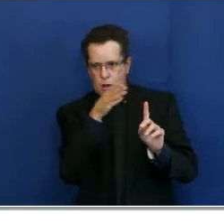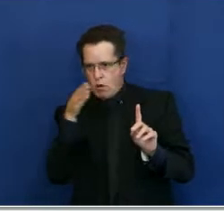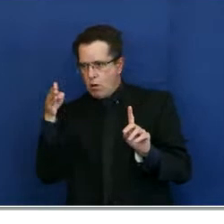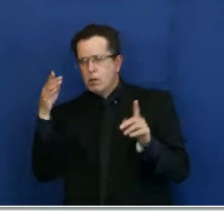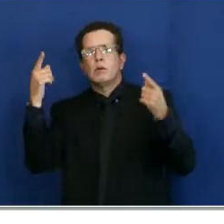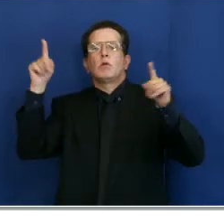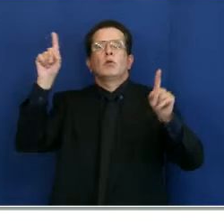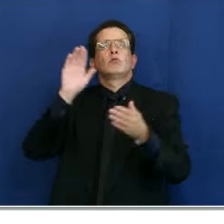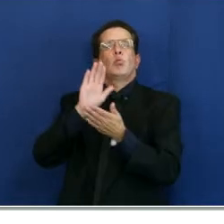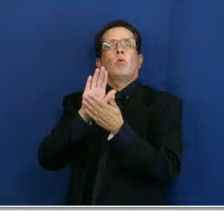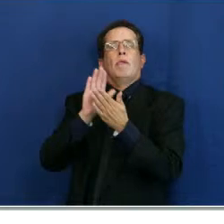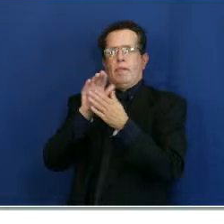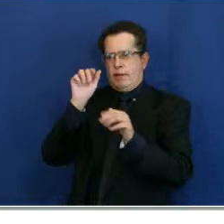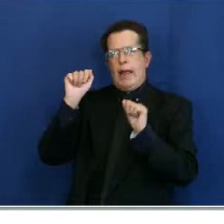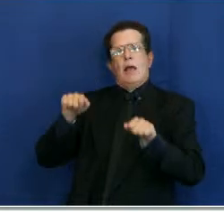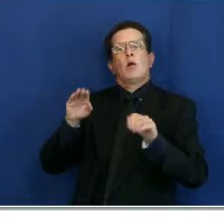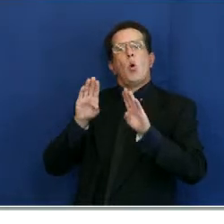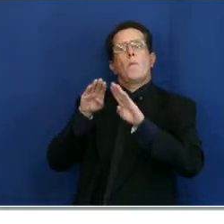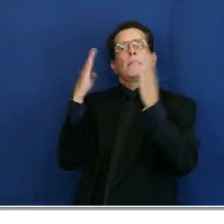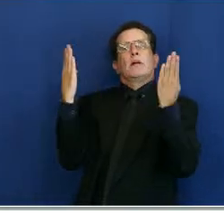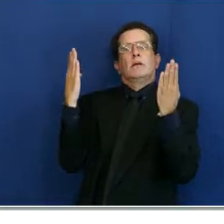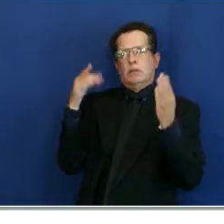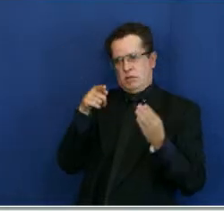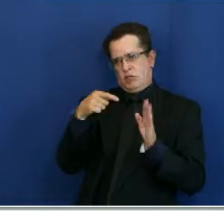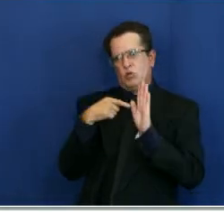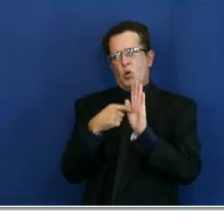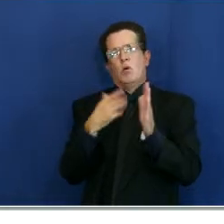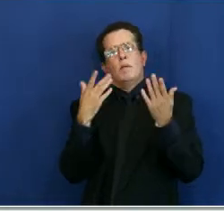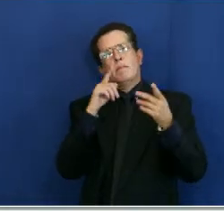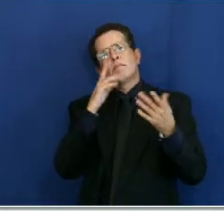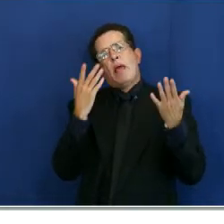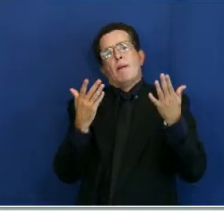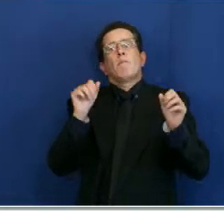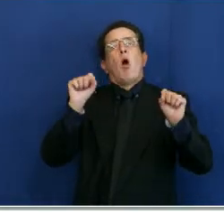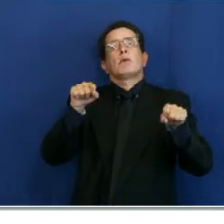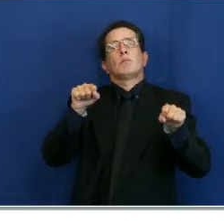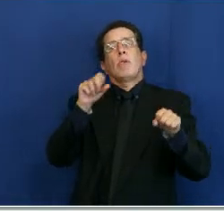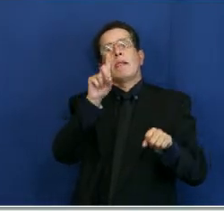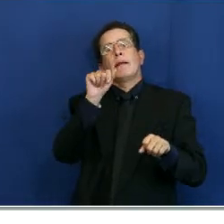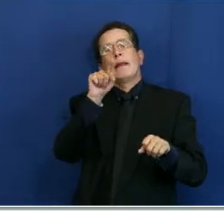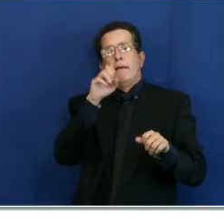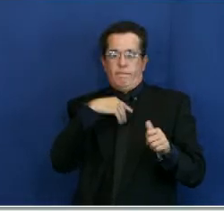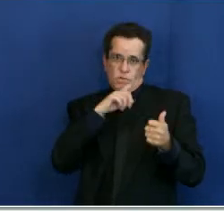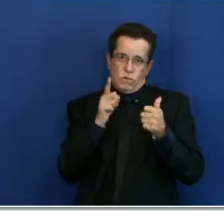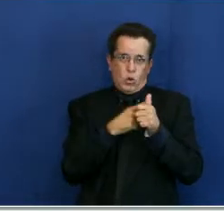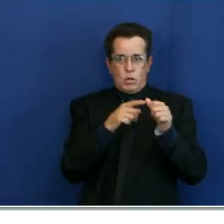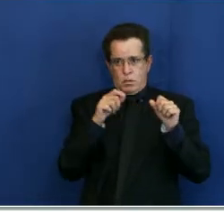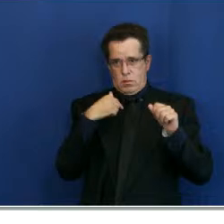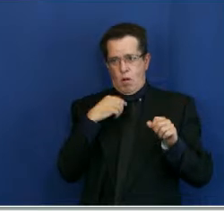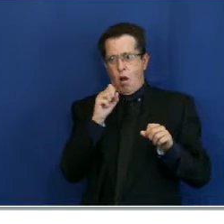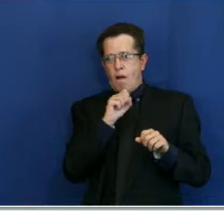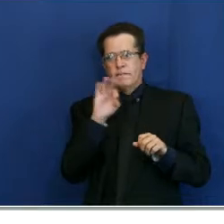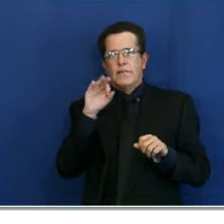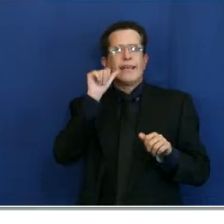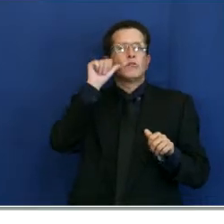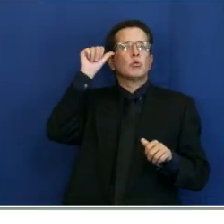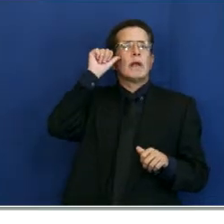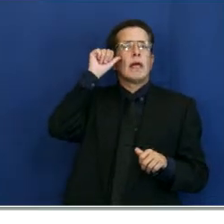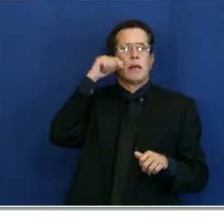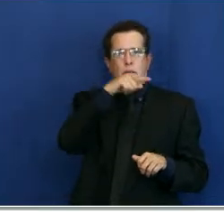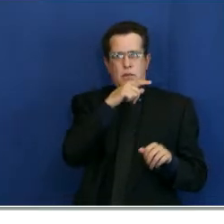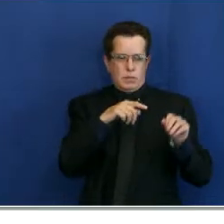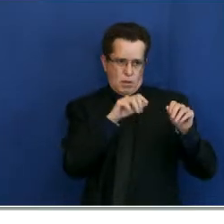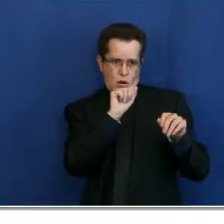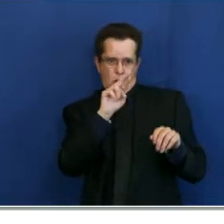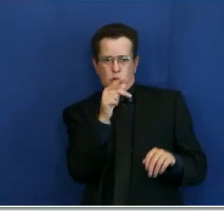slide, this gives an example of the actual dates. Our first day of being off the state's monitoring list was yesterday,